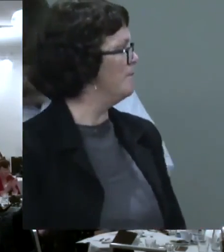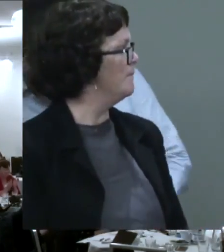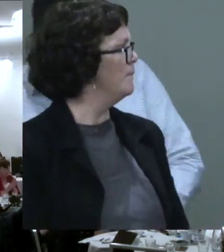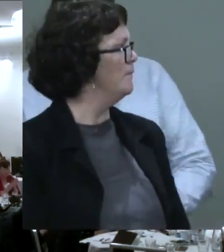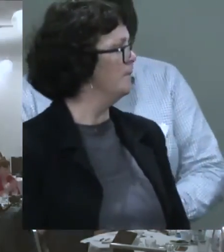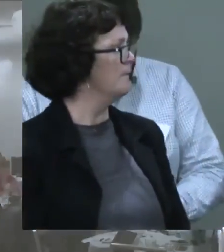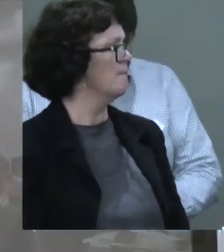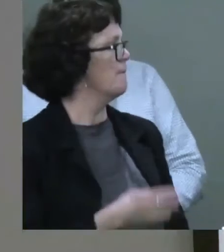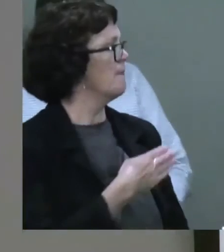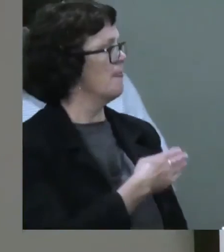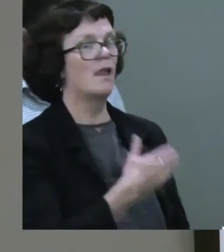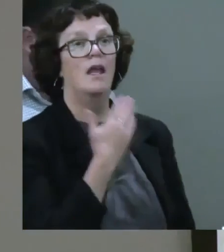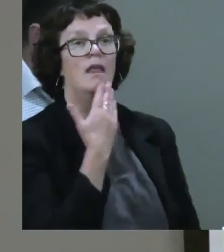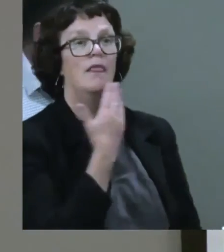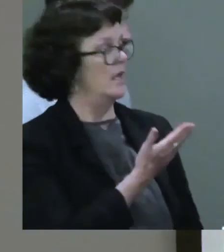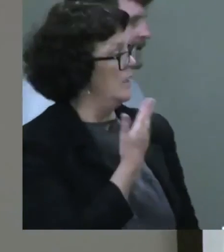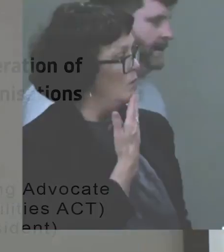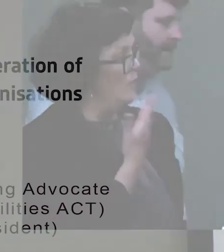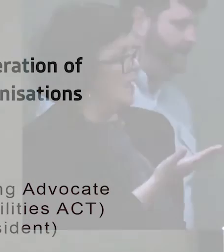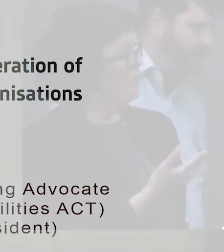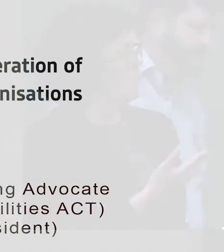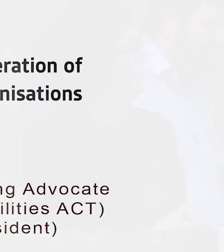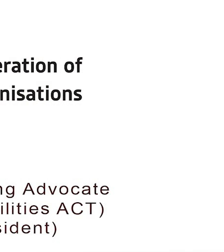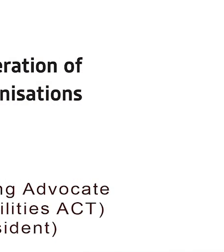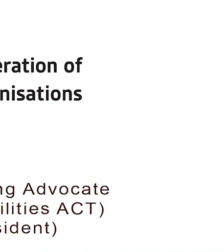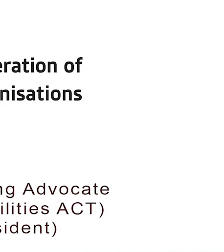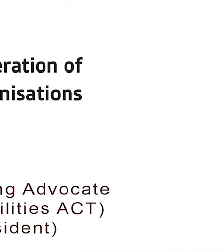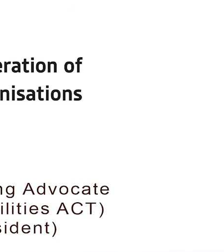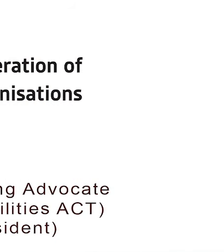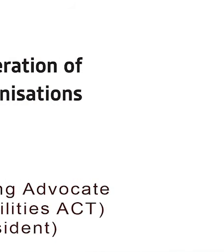Thank you, Cee and Liz.